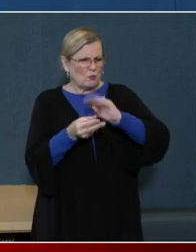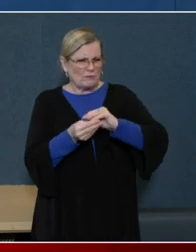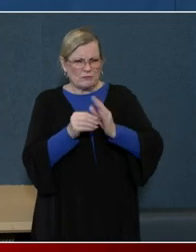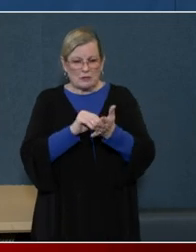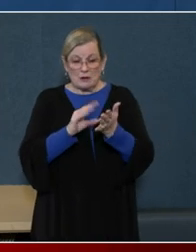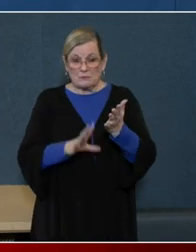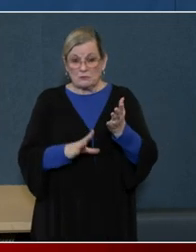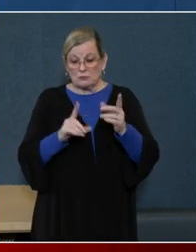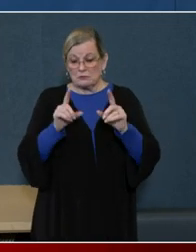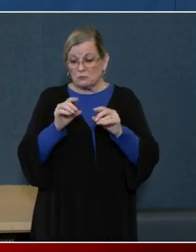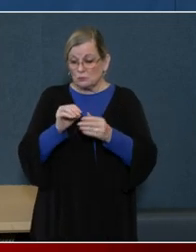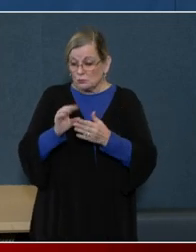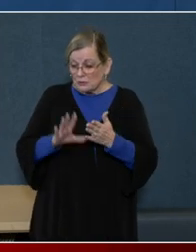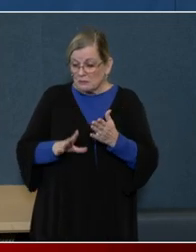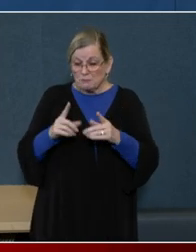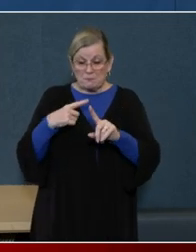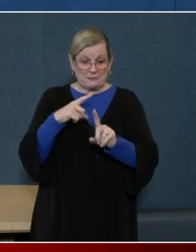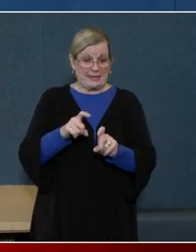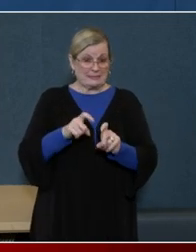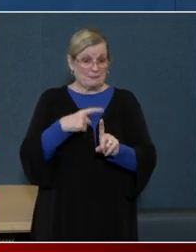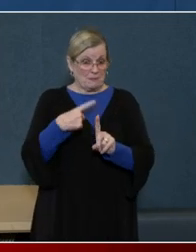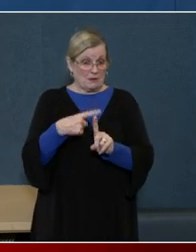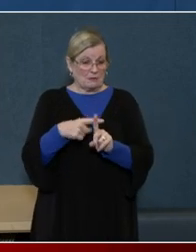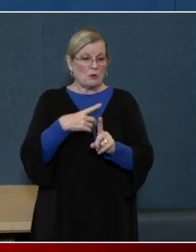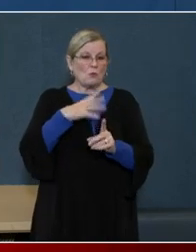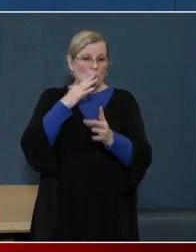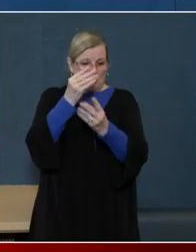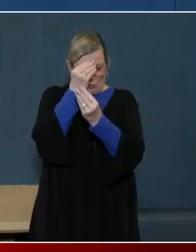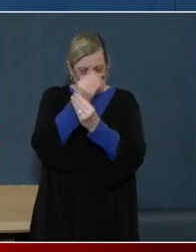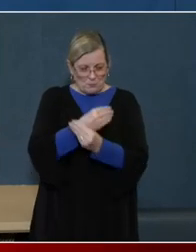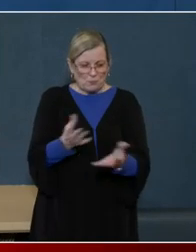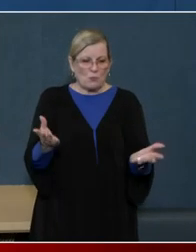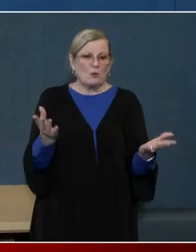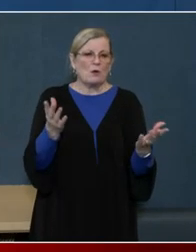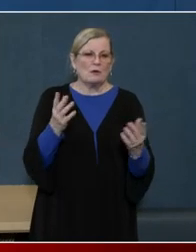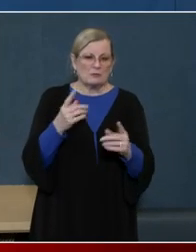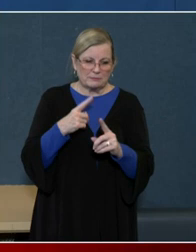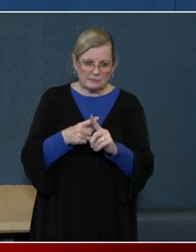report the total number of students that are currently quarantined due to COVID-19.